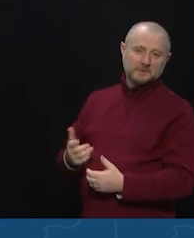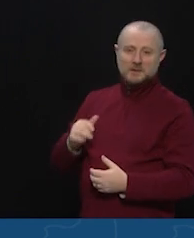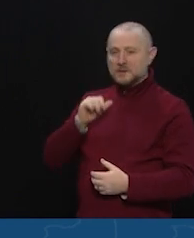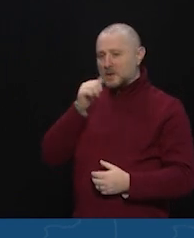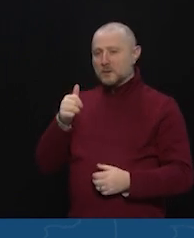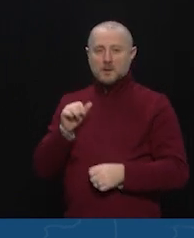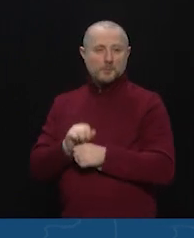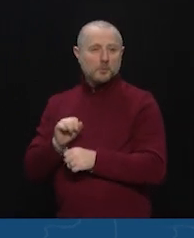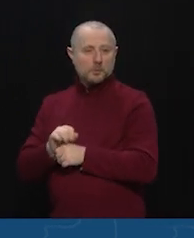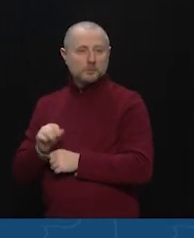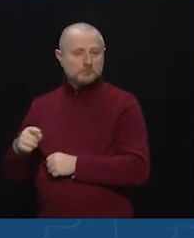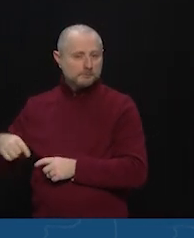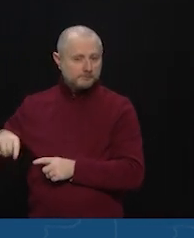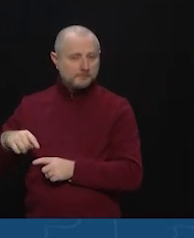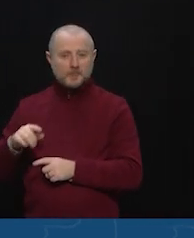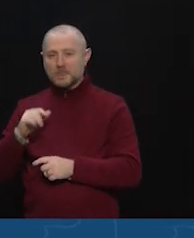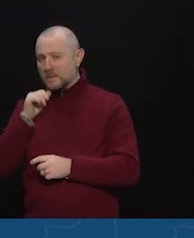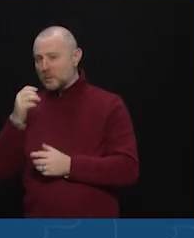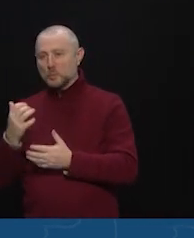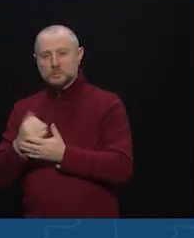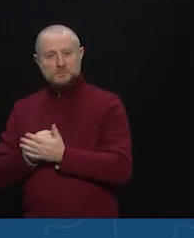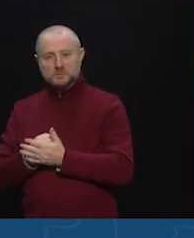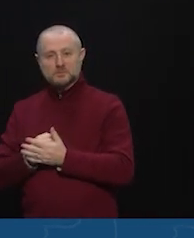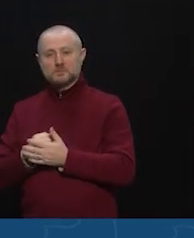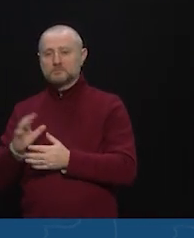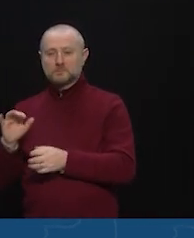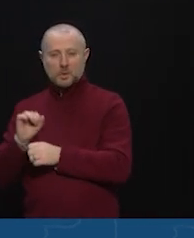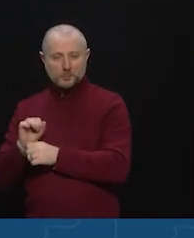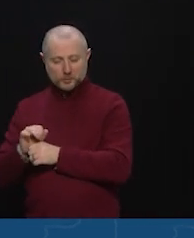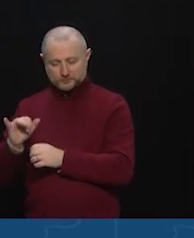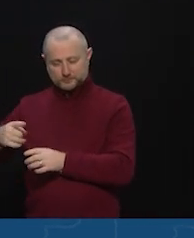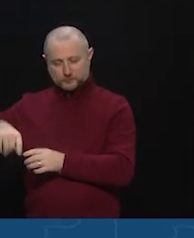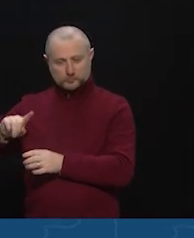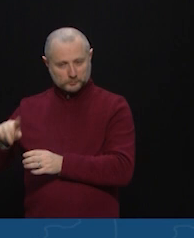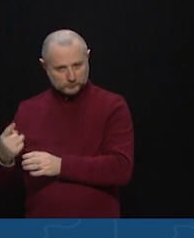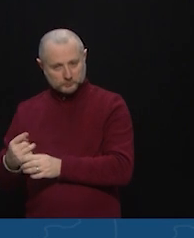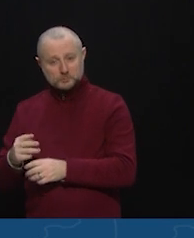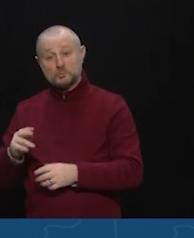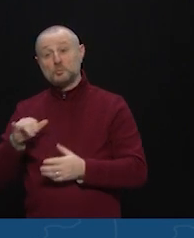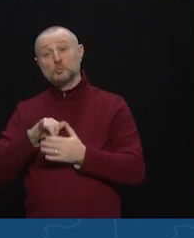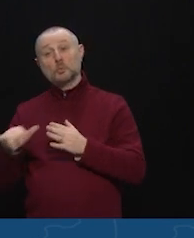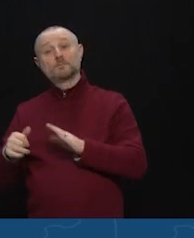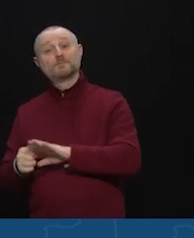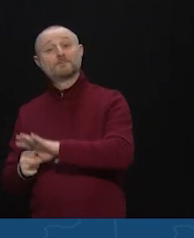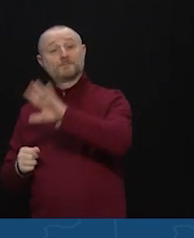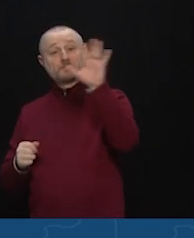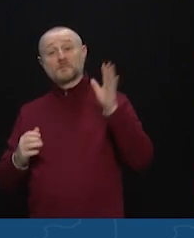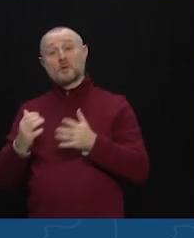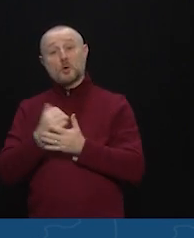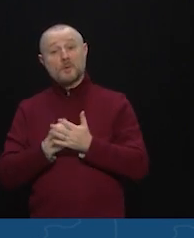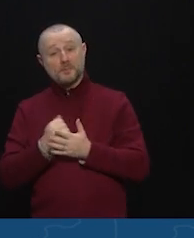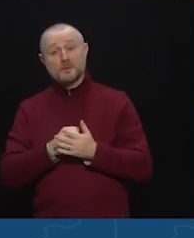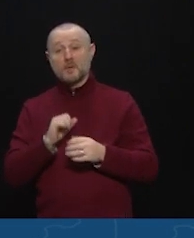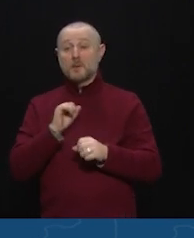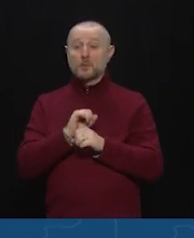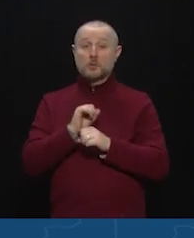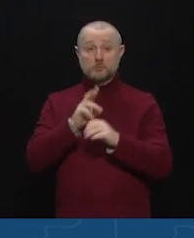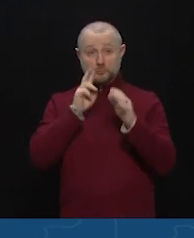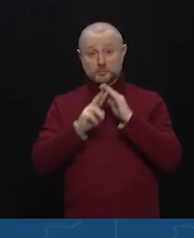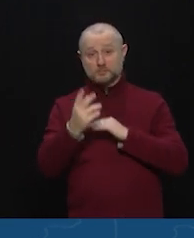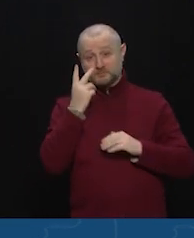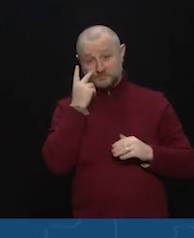not in terms of wages. So New York State income and the employment outlook here, again, we are showing a